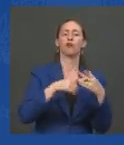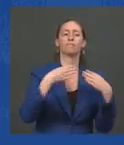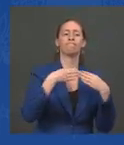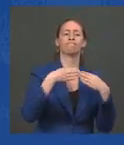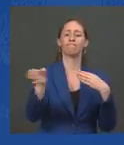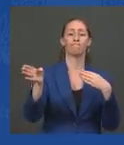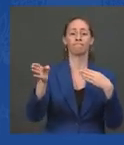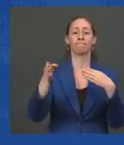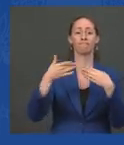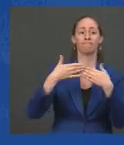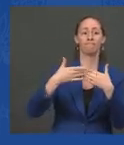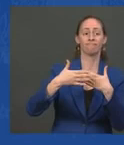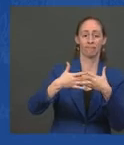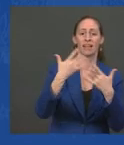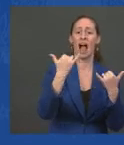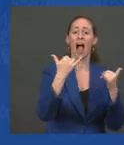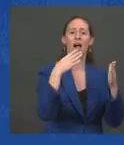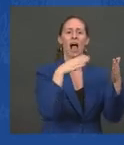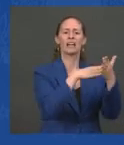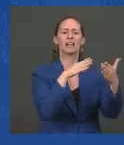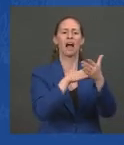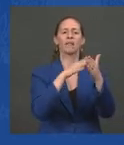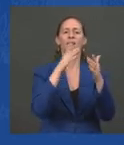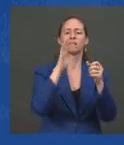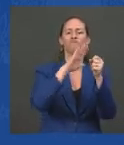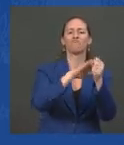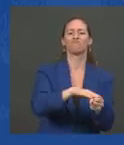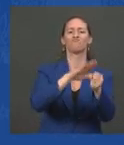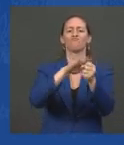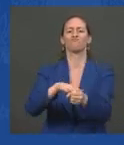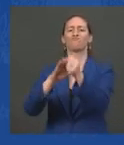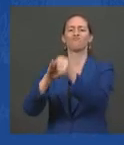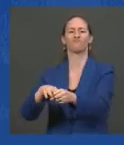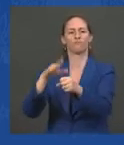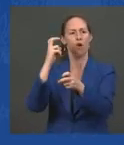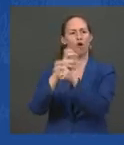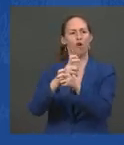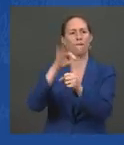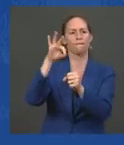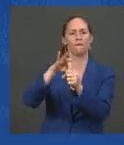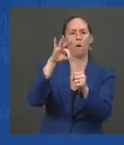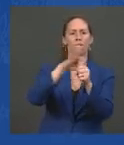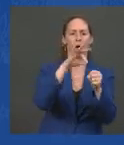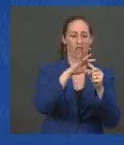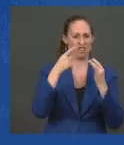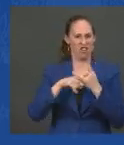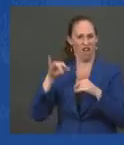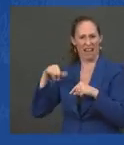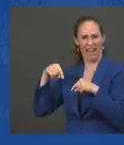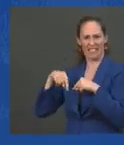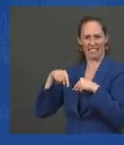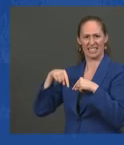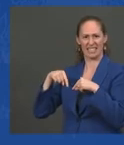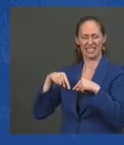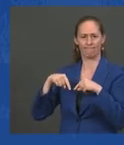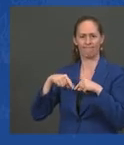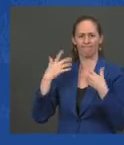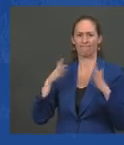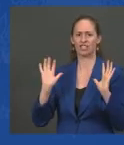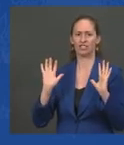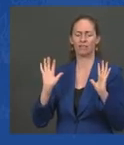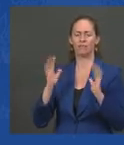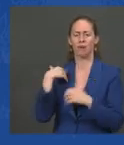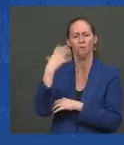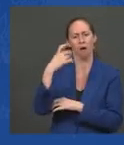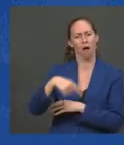being passed in states throughout our country today. And to be sure, we should not